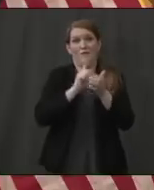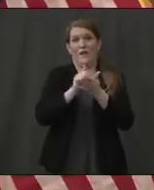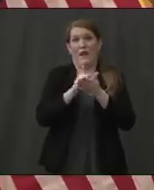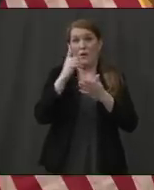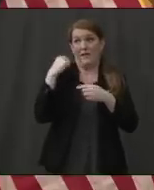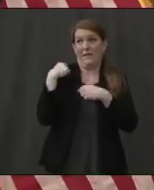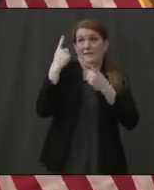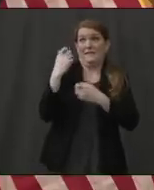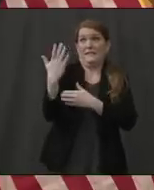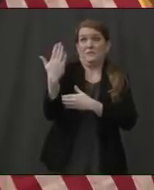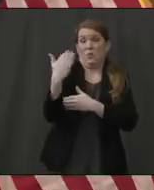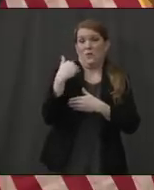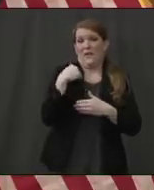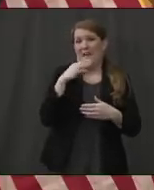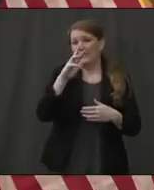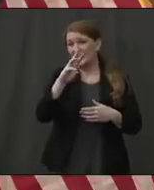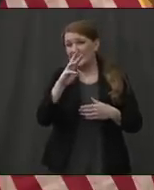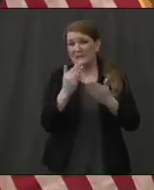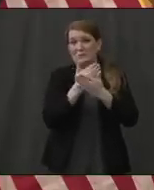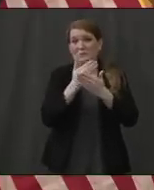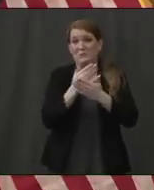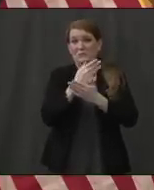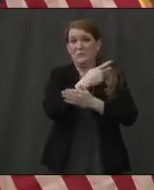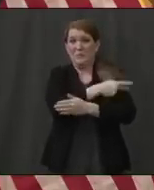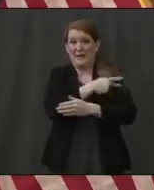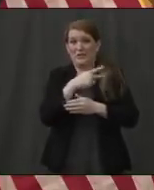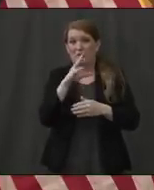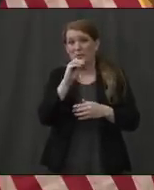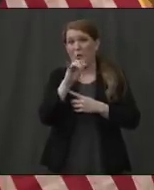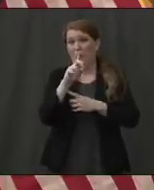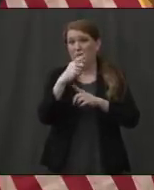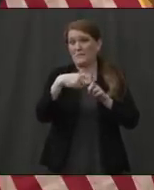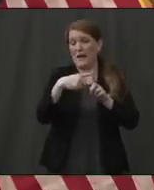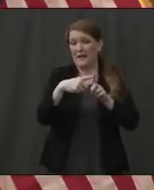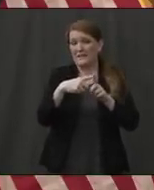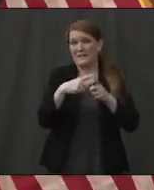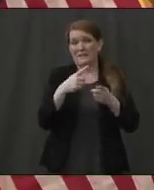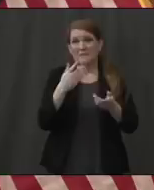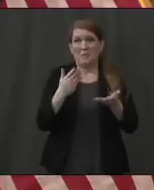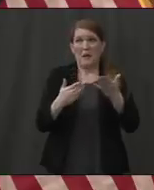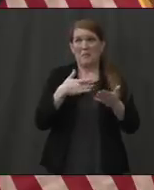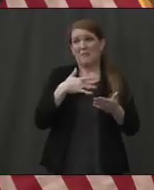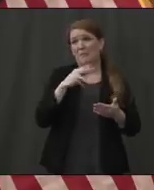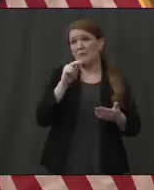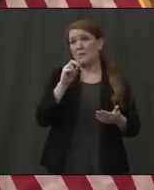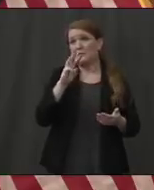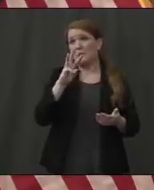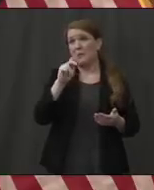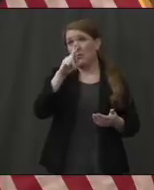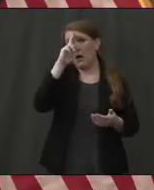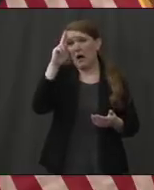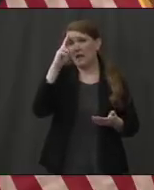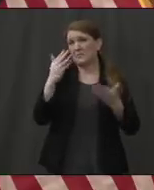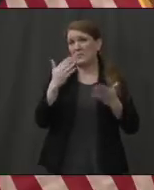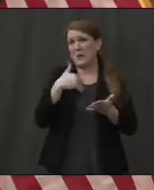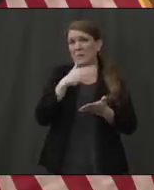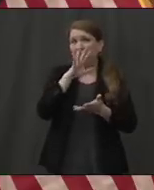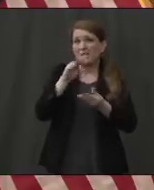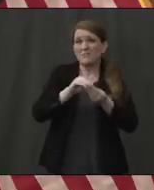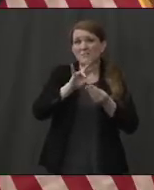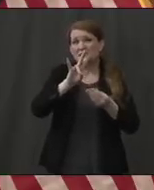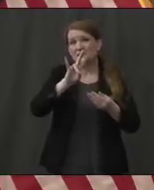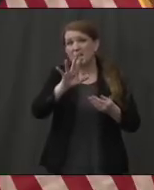patients. I don't know the specific numbers. I would venture to say Norwalk probably has 75